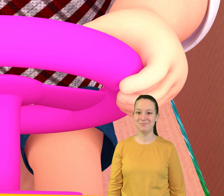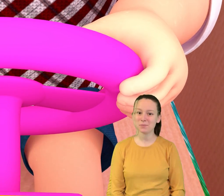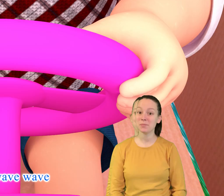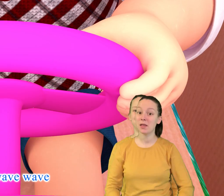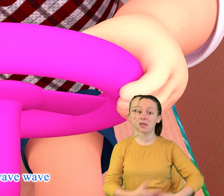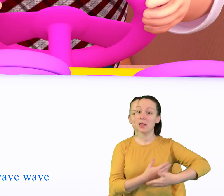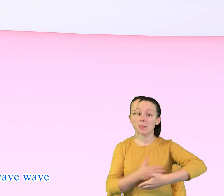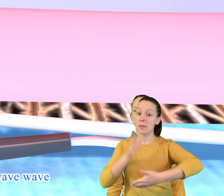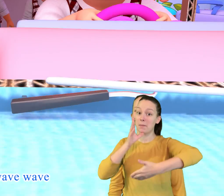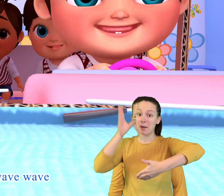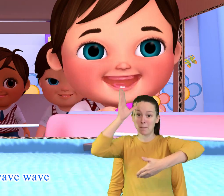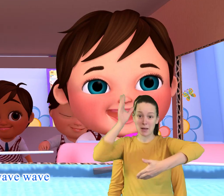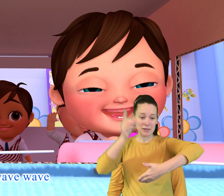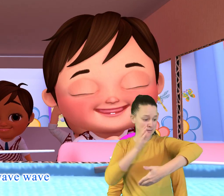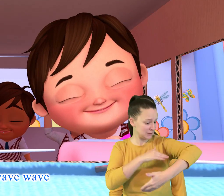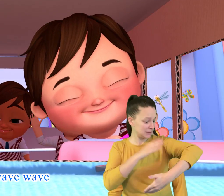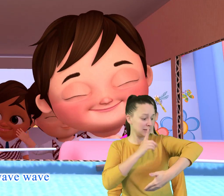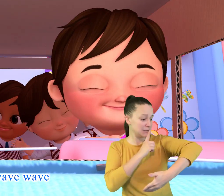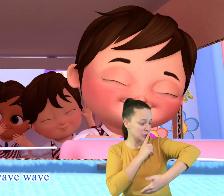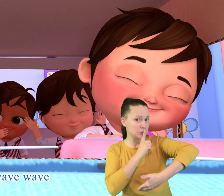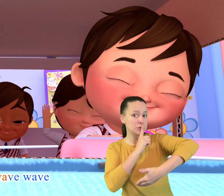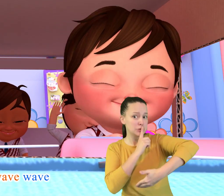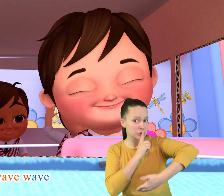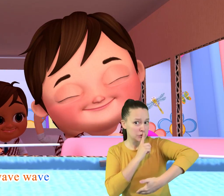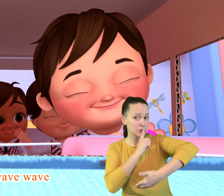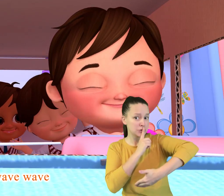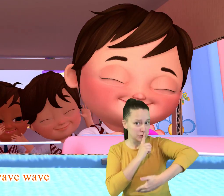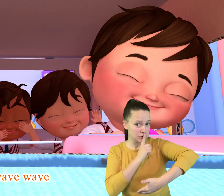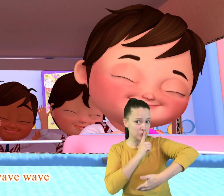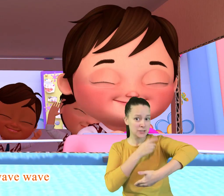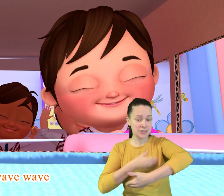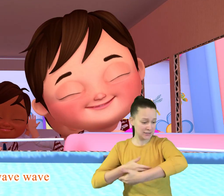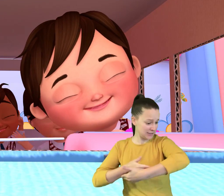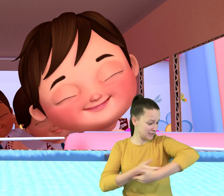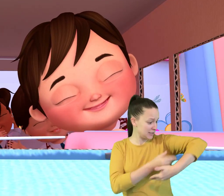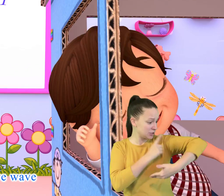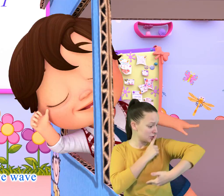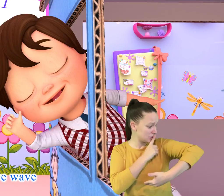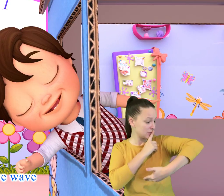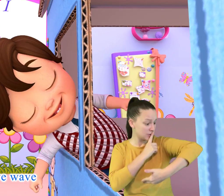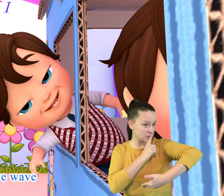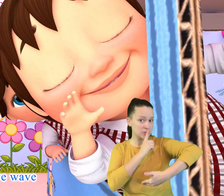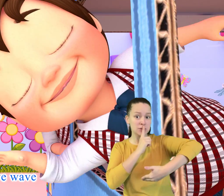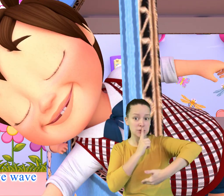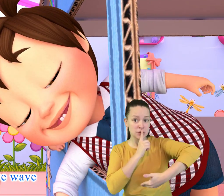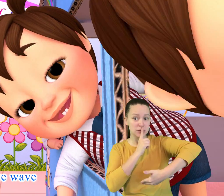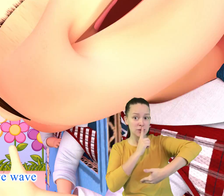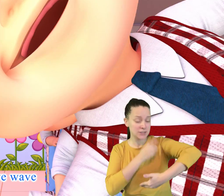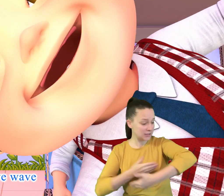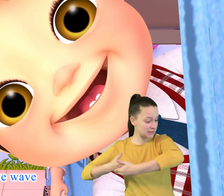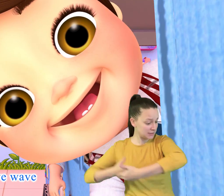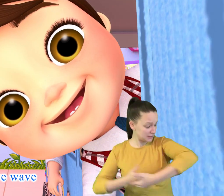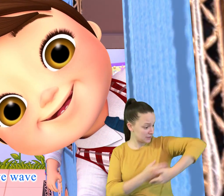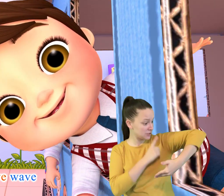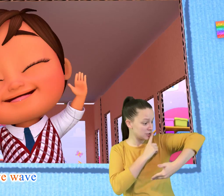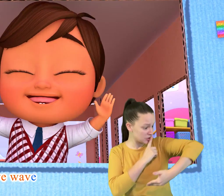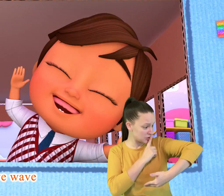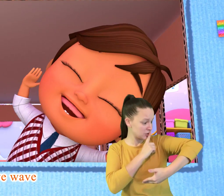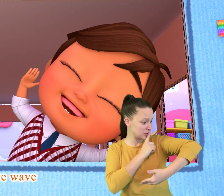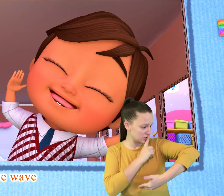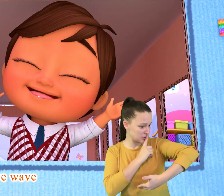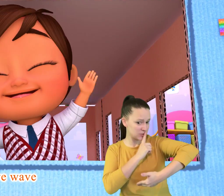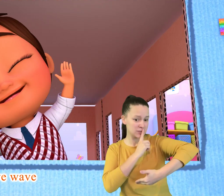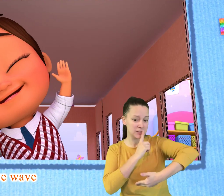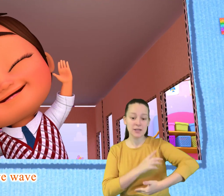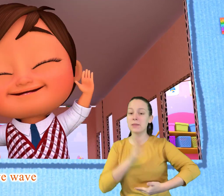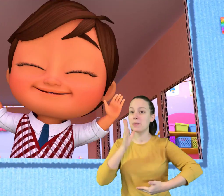town the people on the bus go wave wave wave wave wave wave